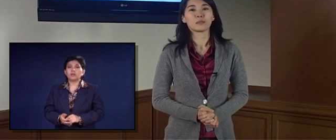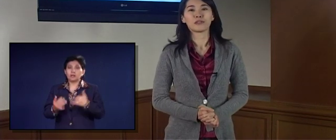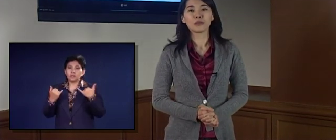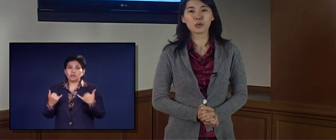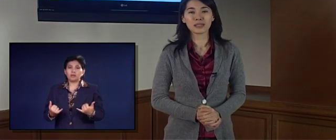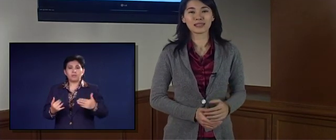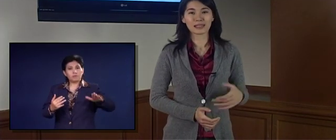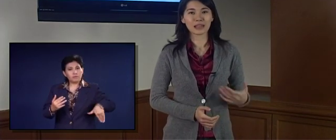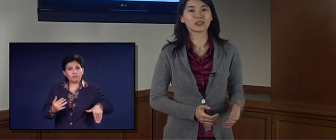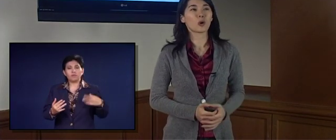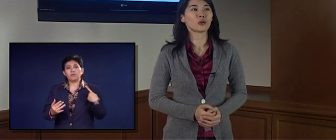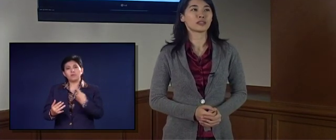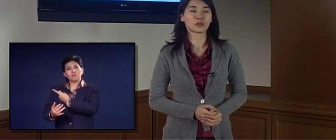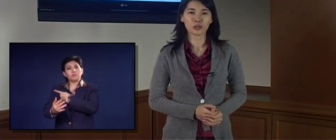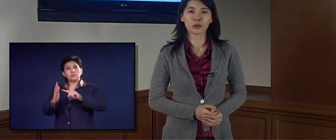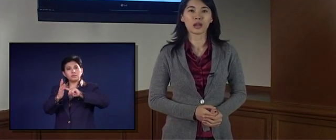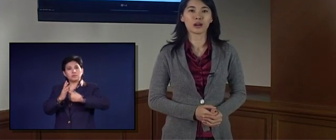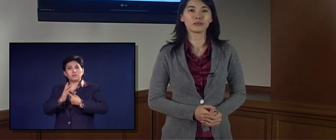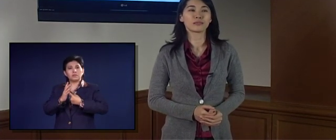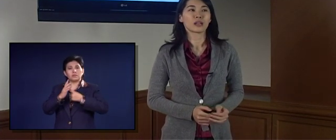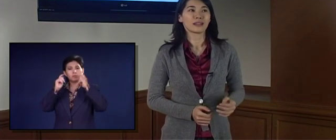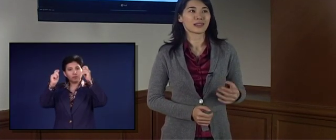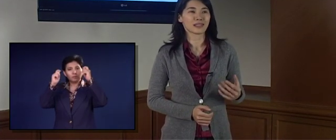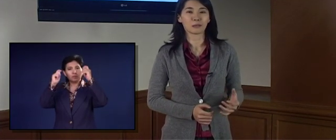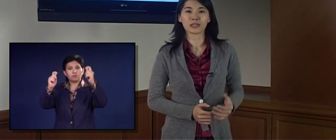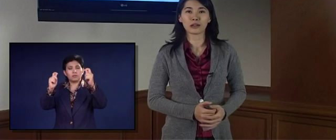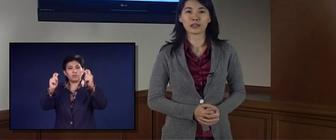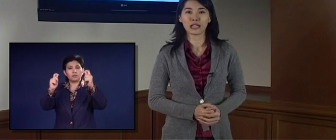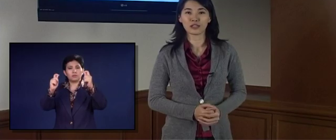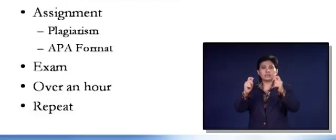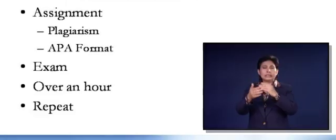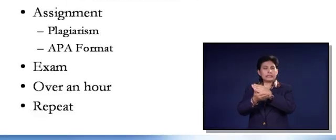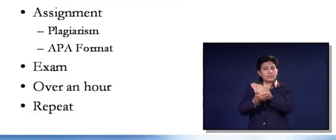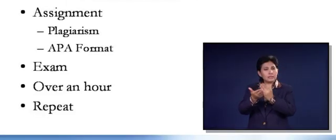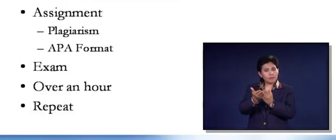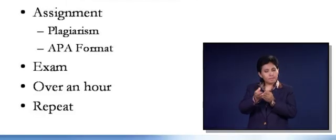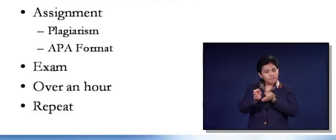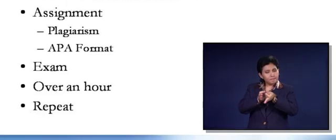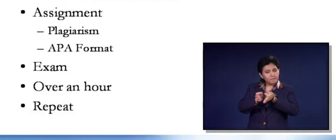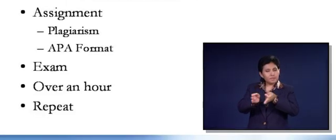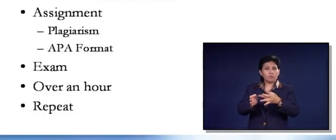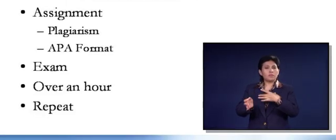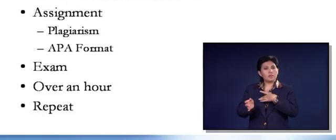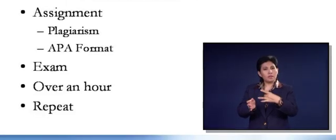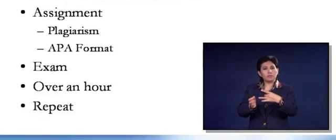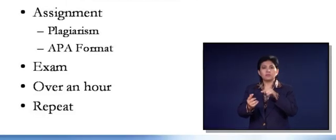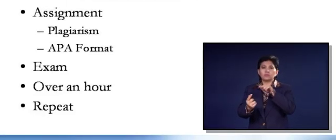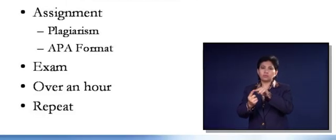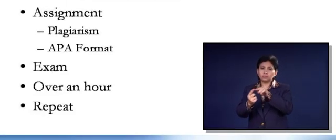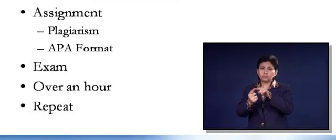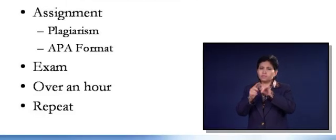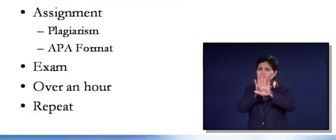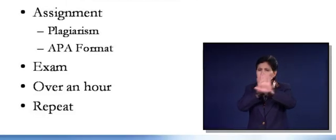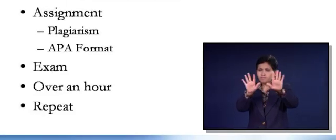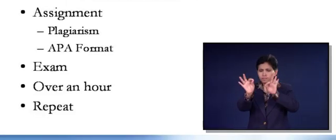Now, before we start on the tutorial, there are some clarifications that we would like to